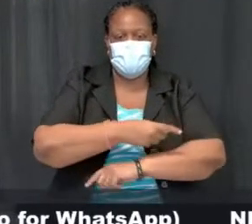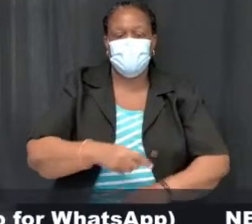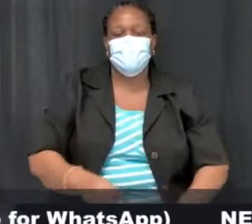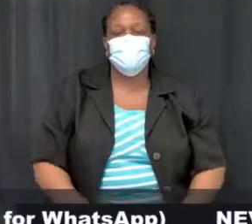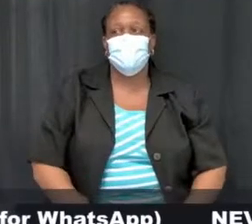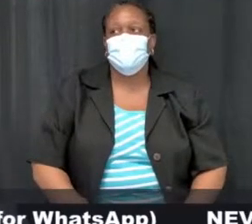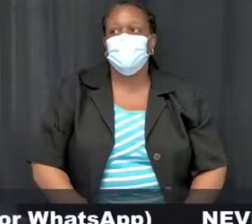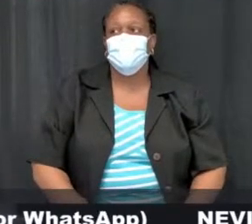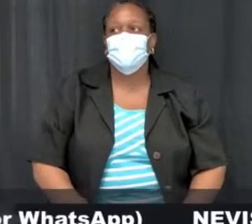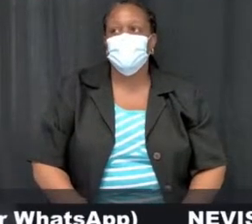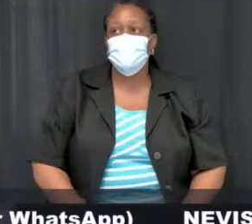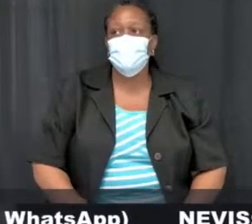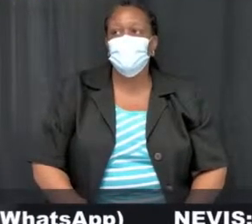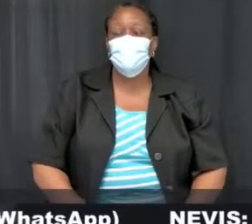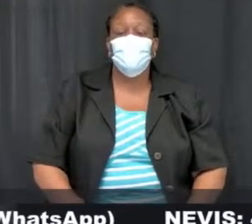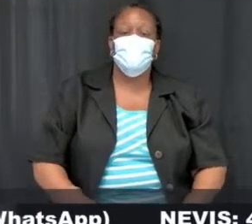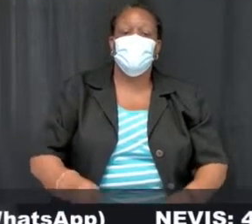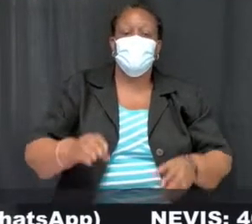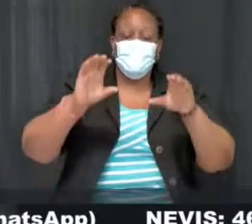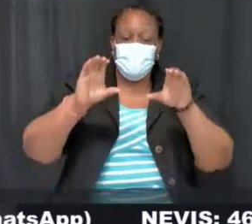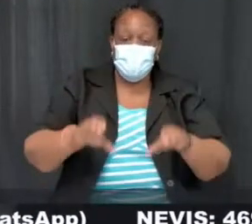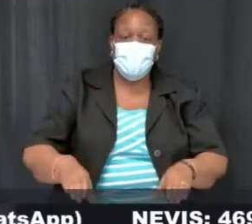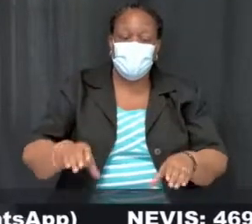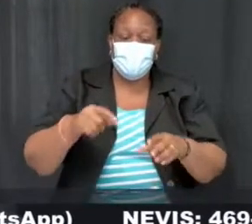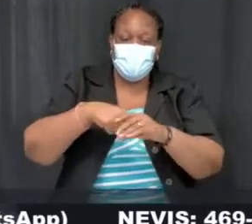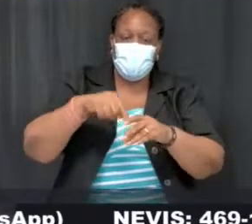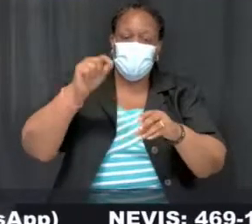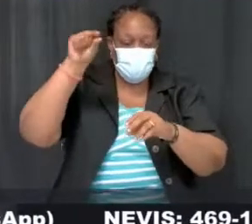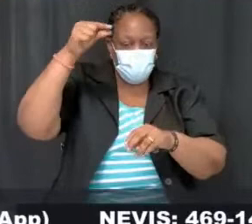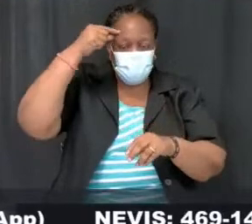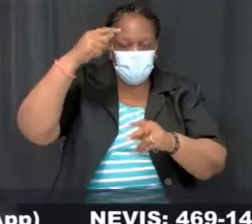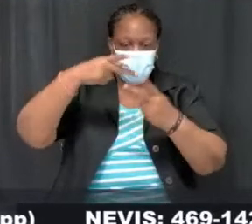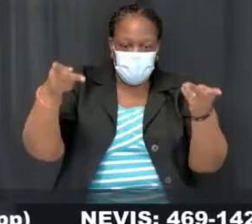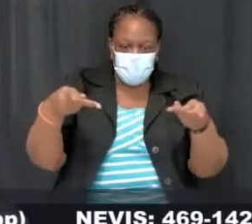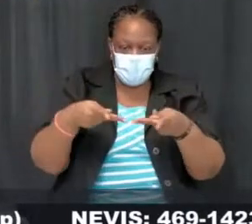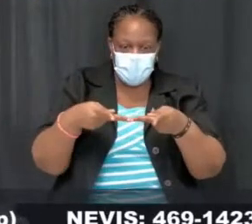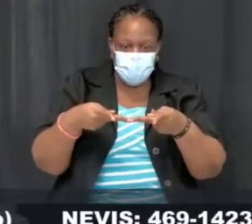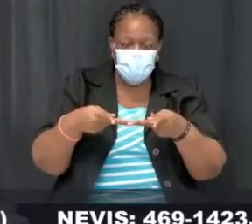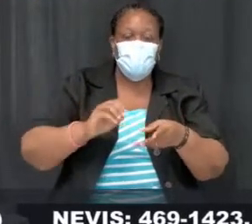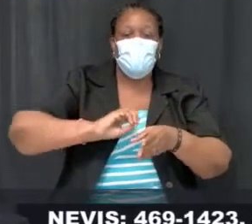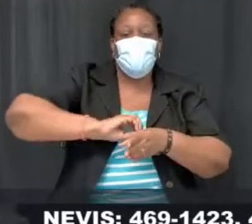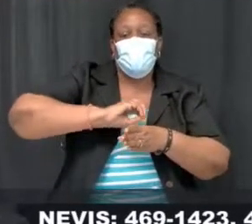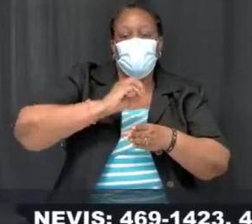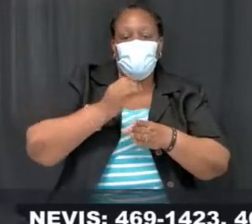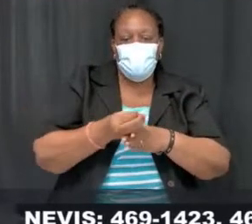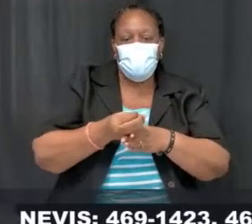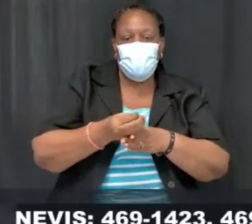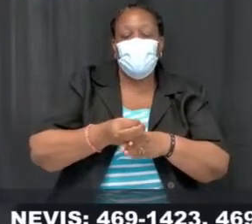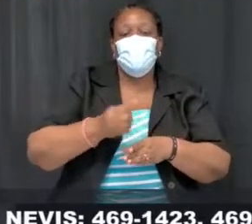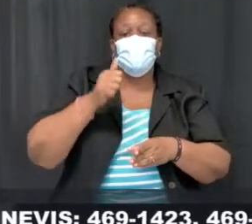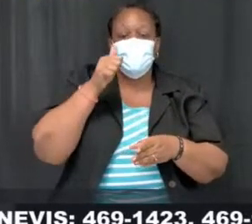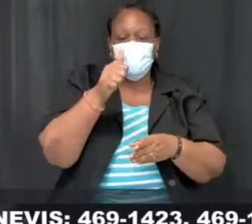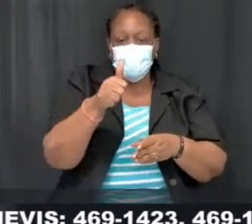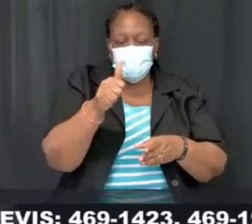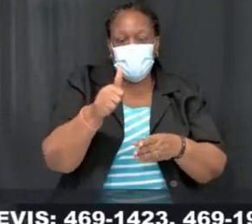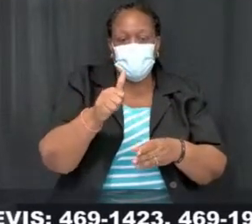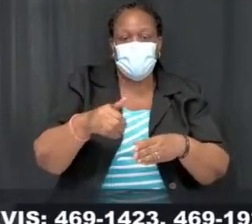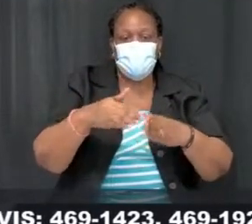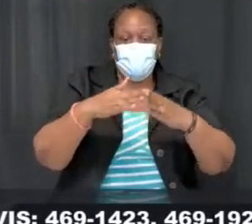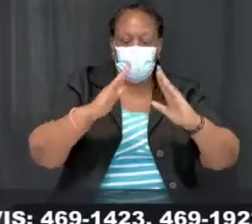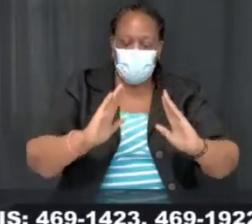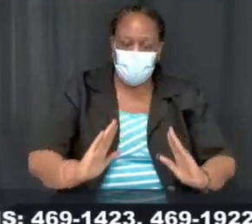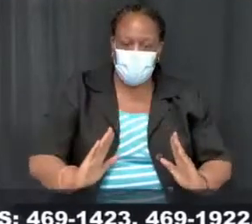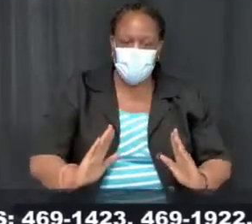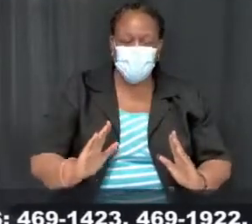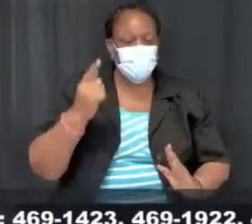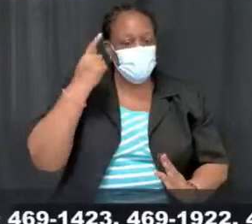B, quarantine at a private residence certified by the National COVID-19 Task Force for a period